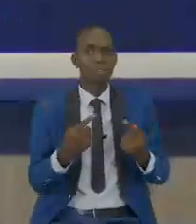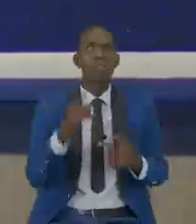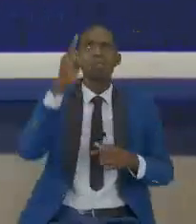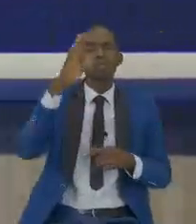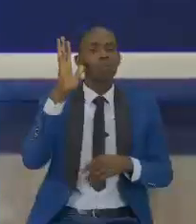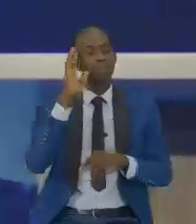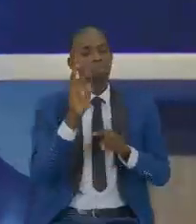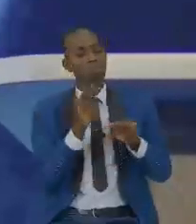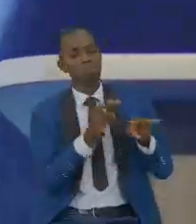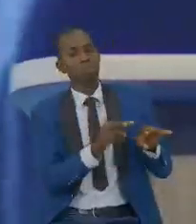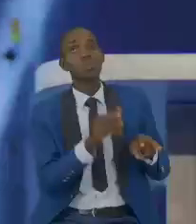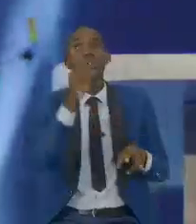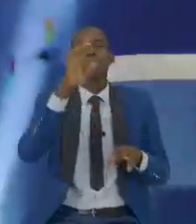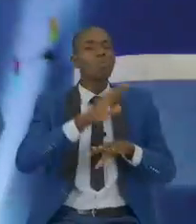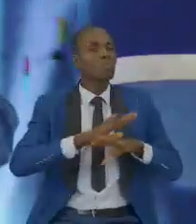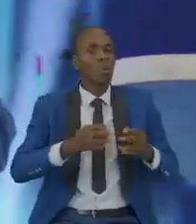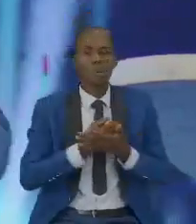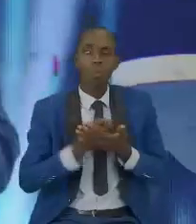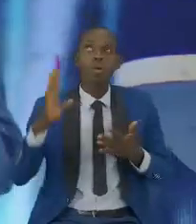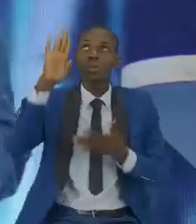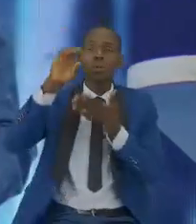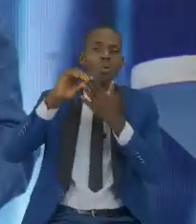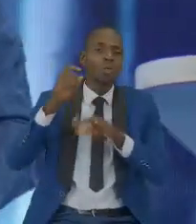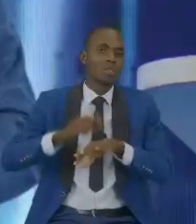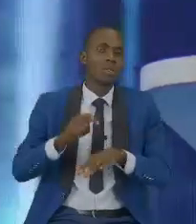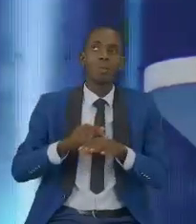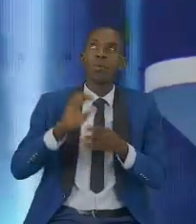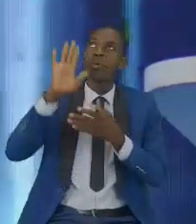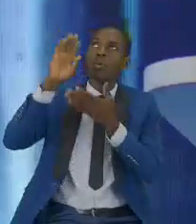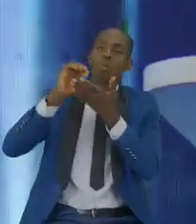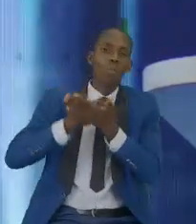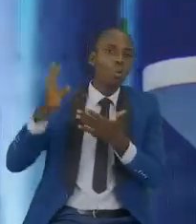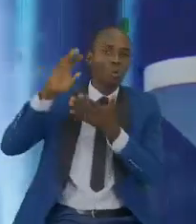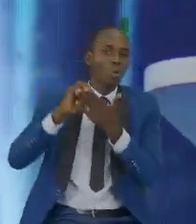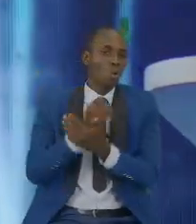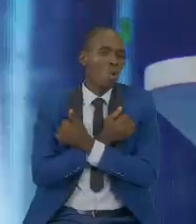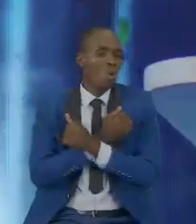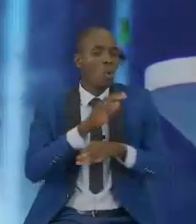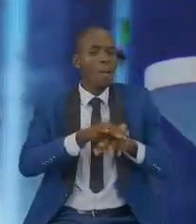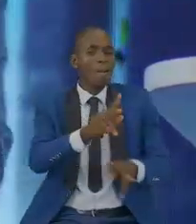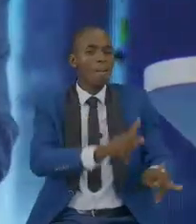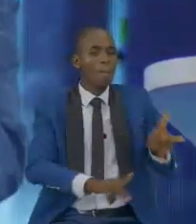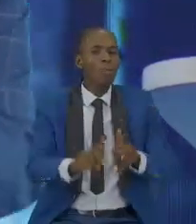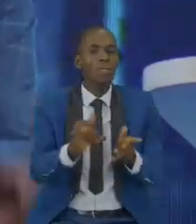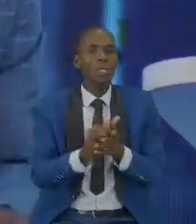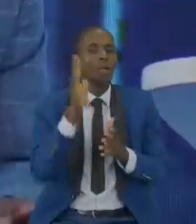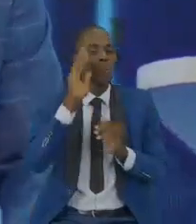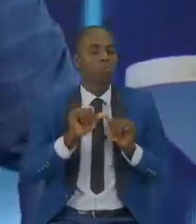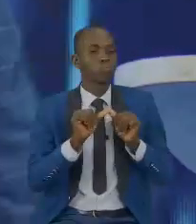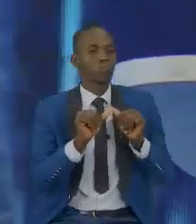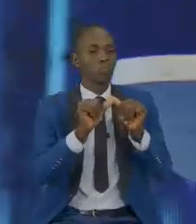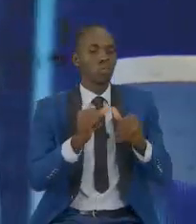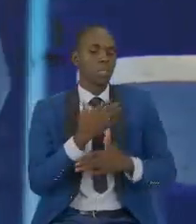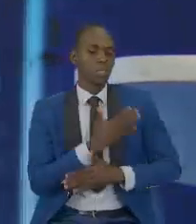and God does not waste his time or waste his love upon the people that want to keep on